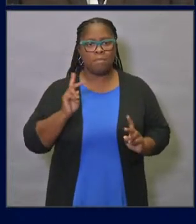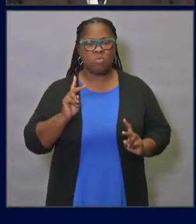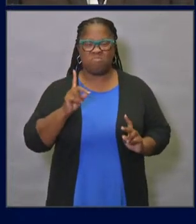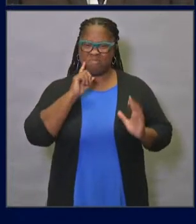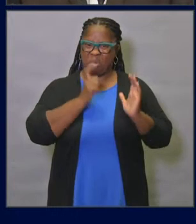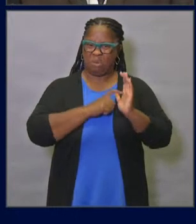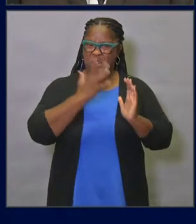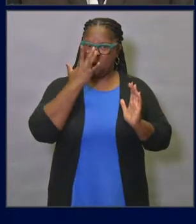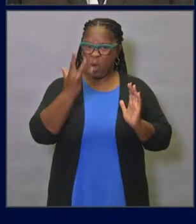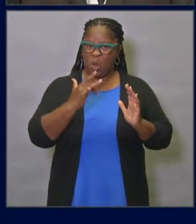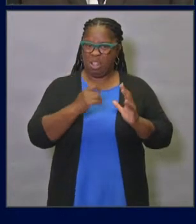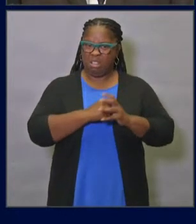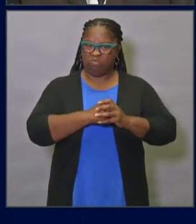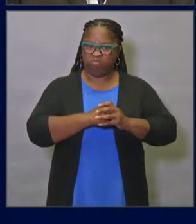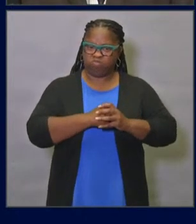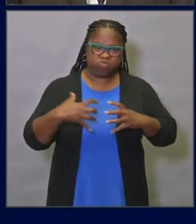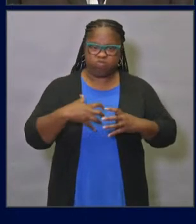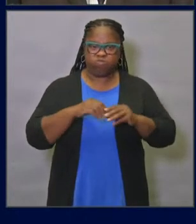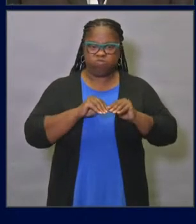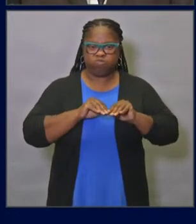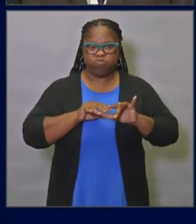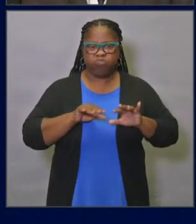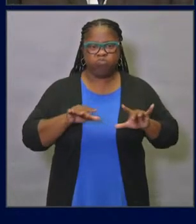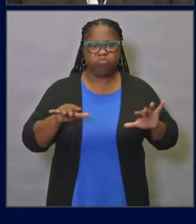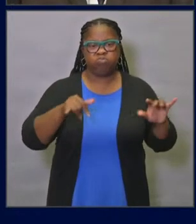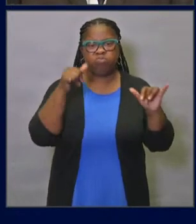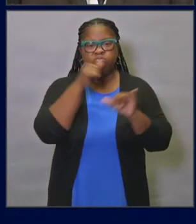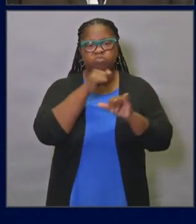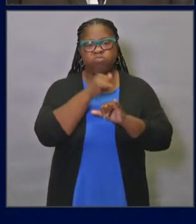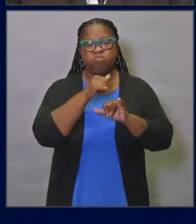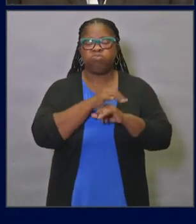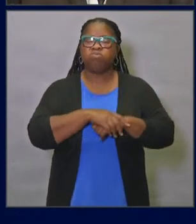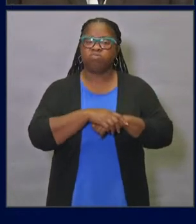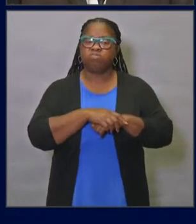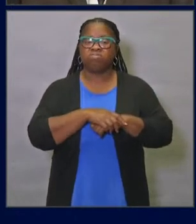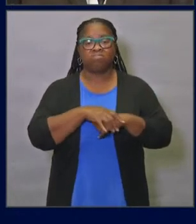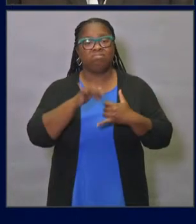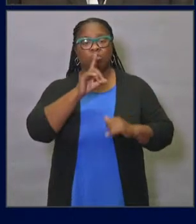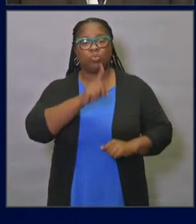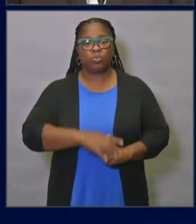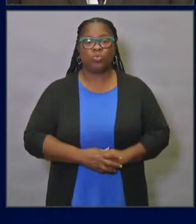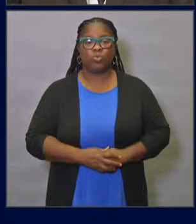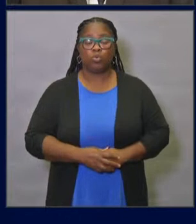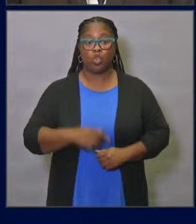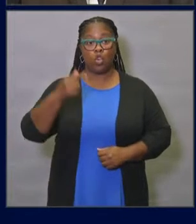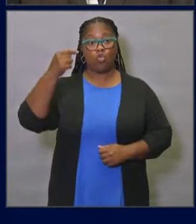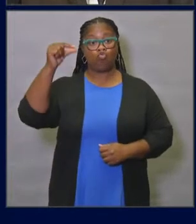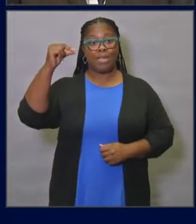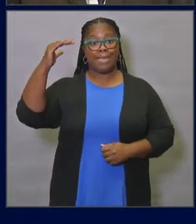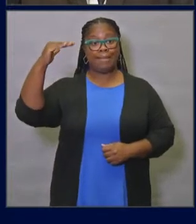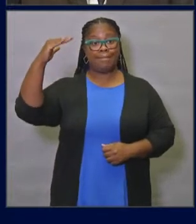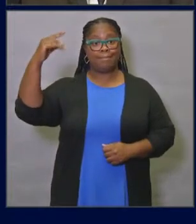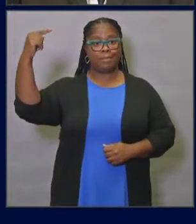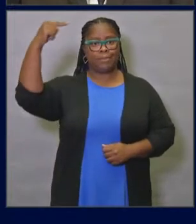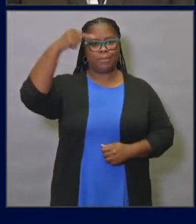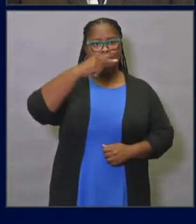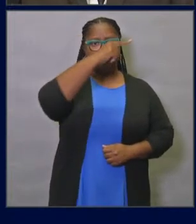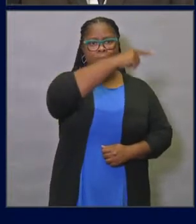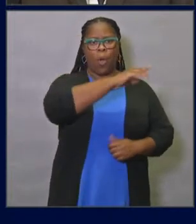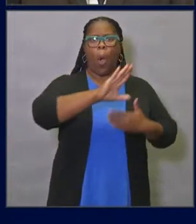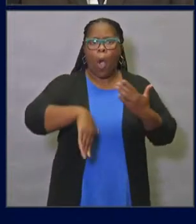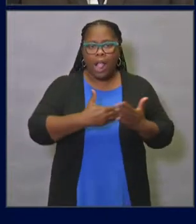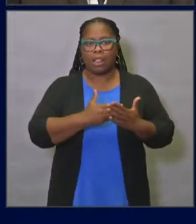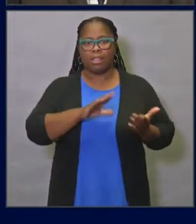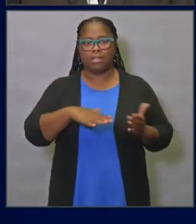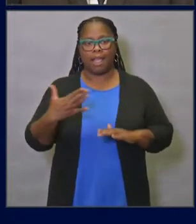and this was true in LA County as well. In this slide, the green line is all the deaths in LA County, and the blue line is the skilled